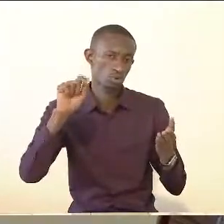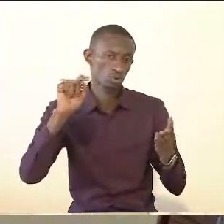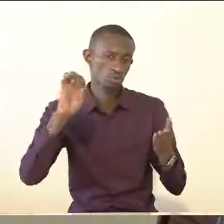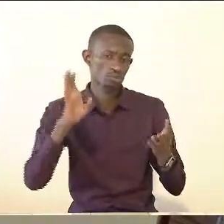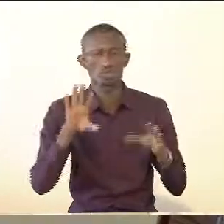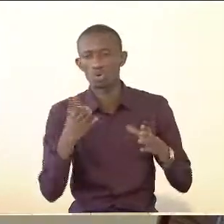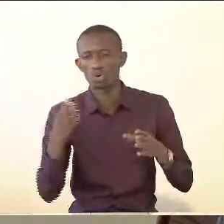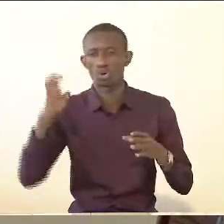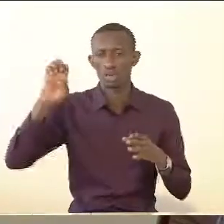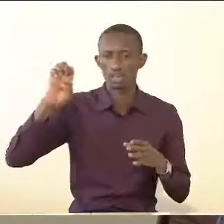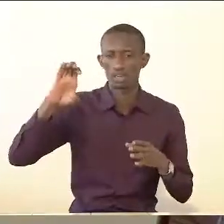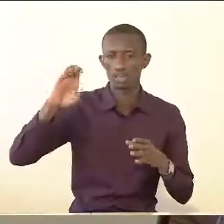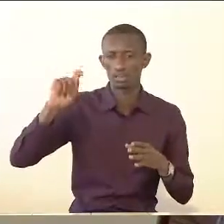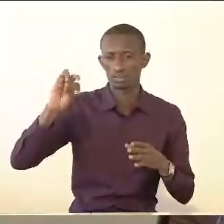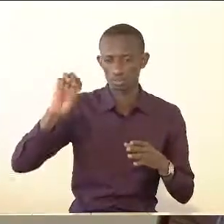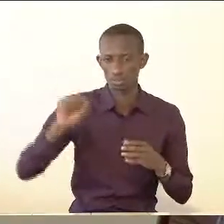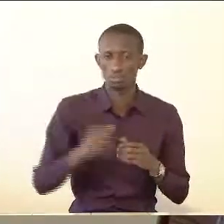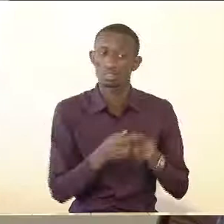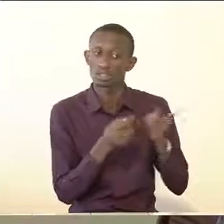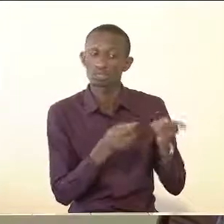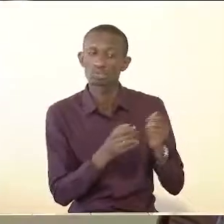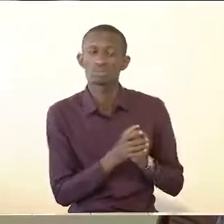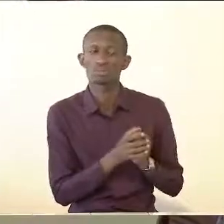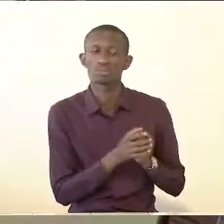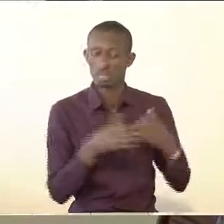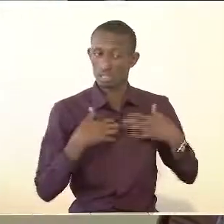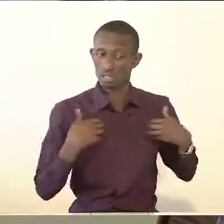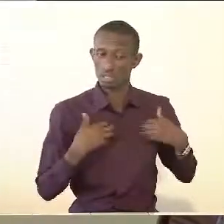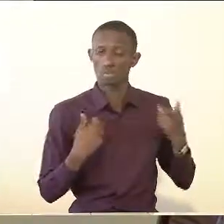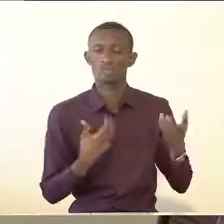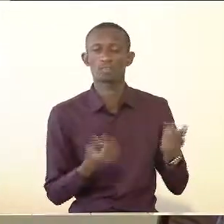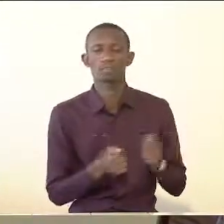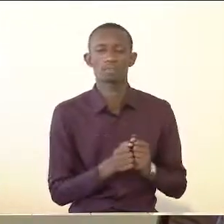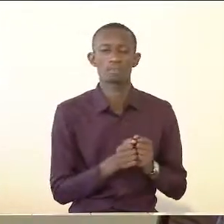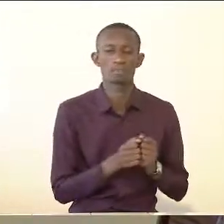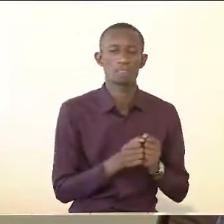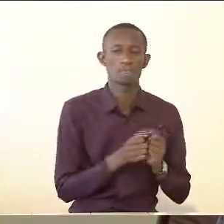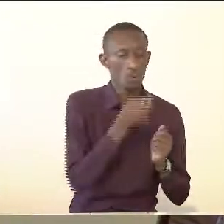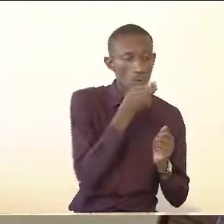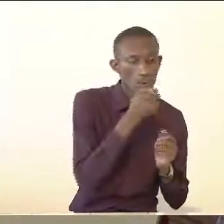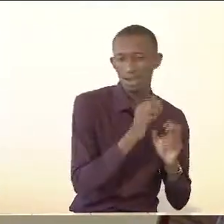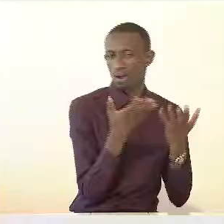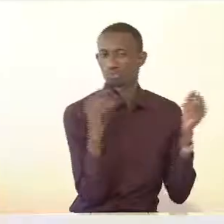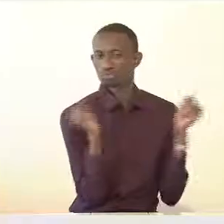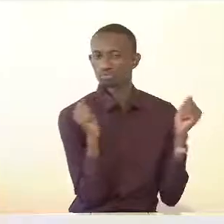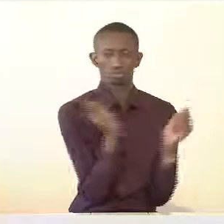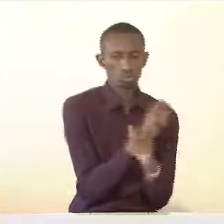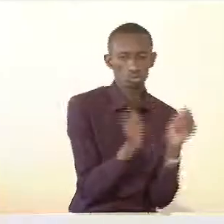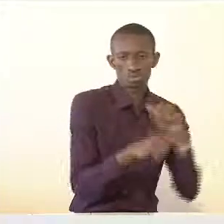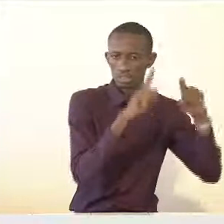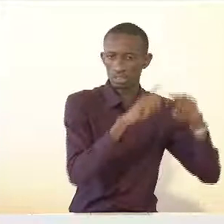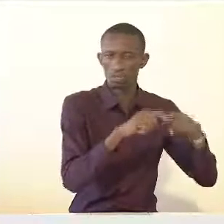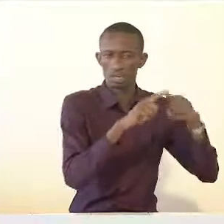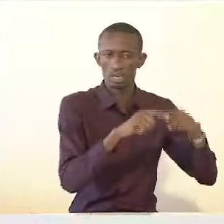or animals whose body temperatures varies according to the environment. So here, let me talk about